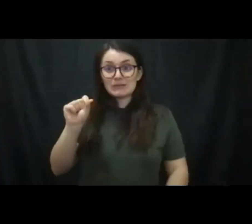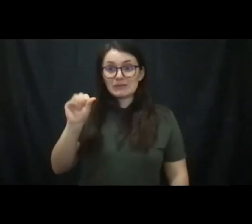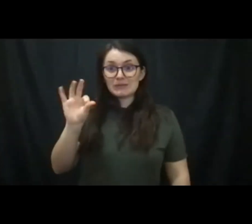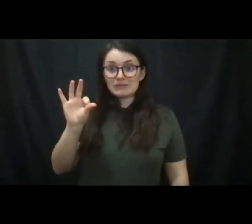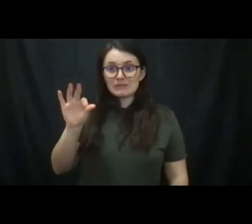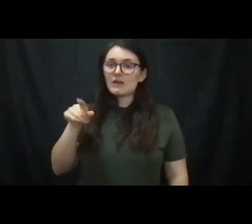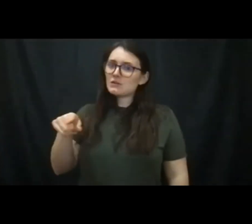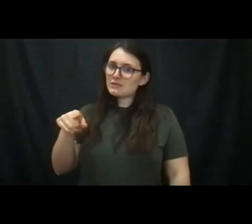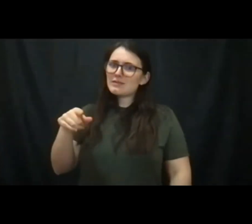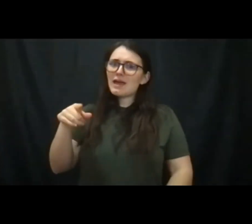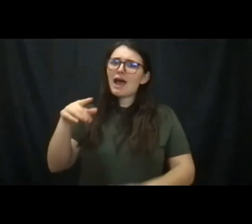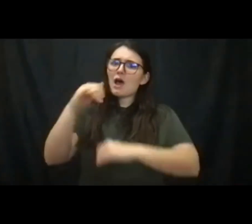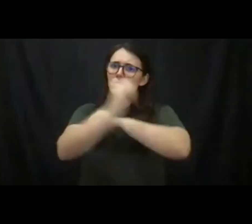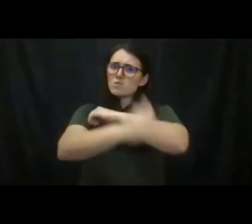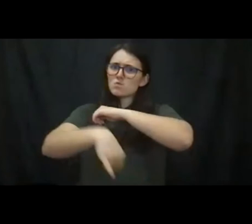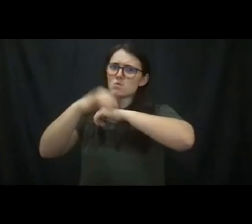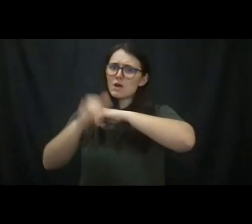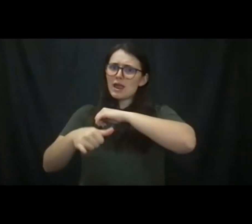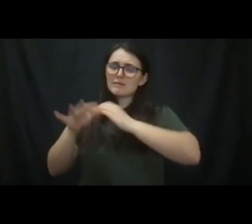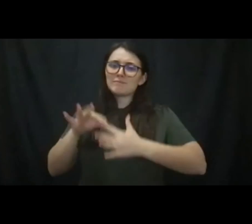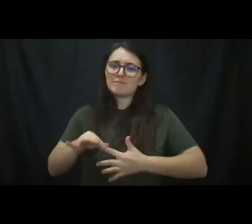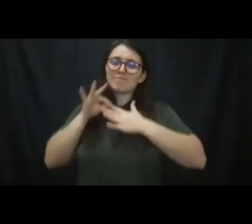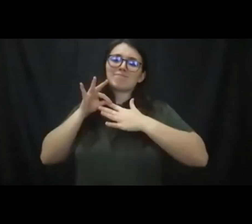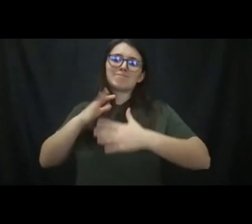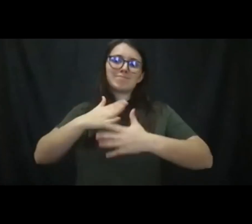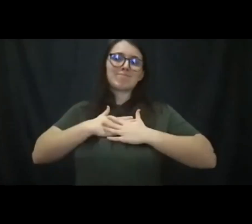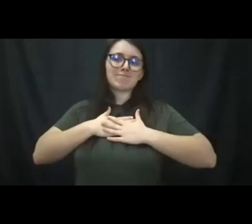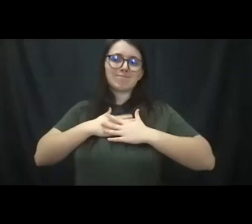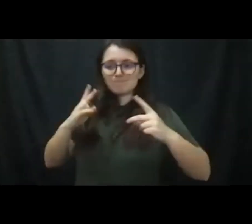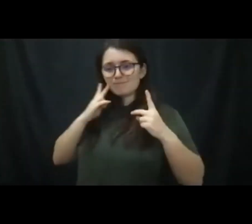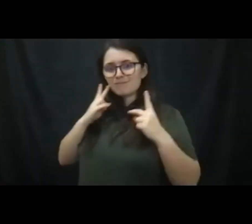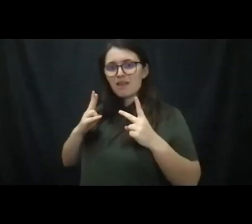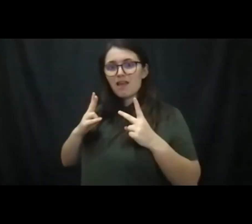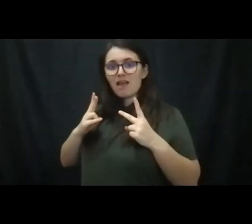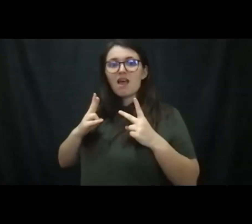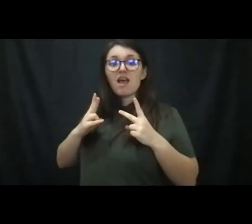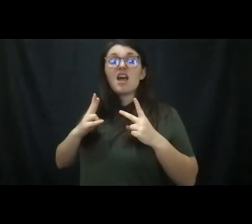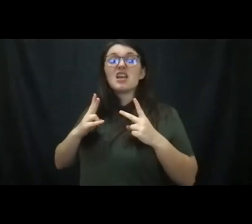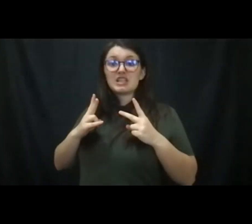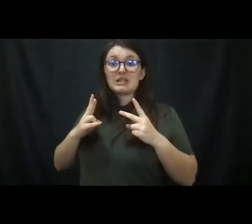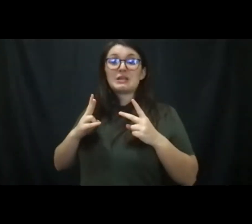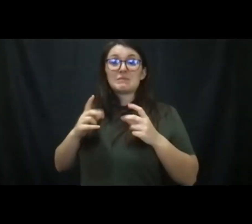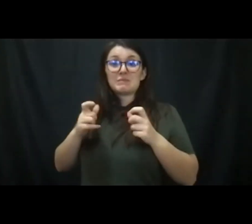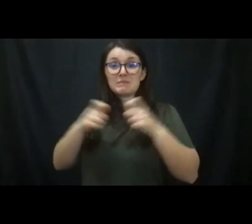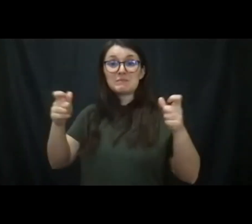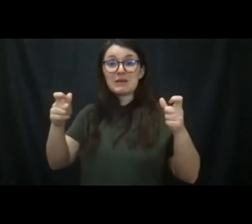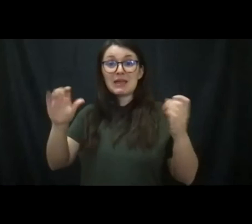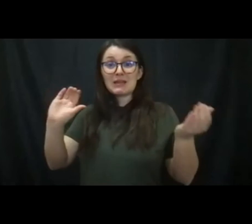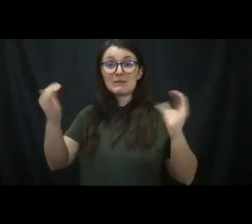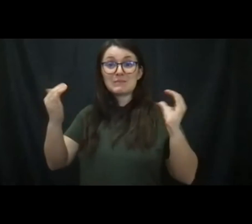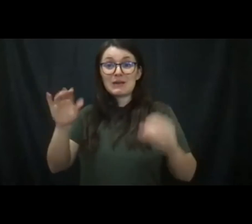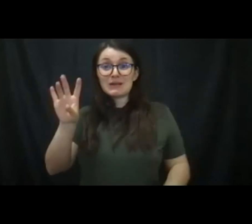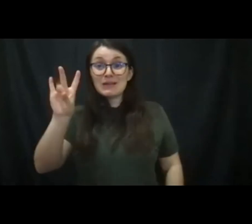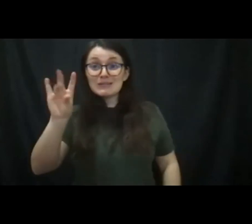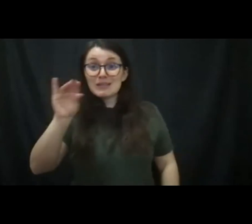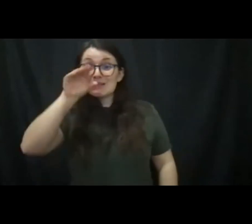a spectacular sight, as long as a city bus and as big as 7 elephants put together.